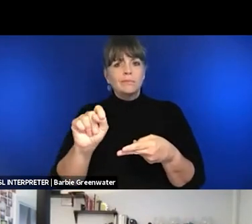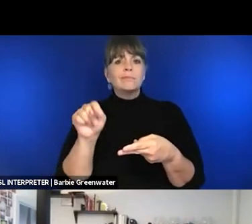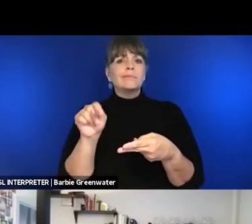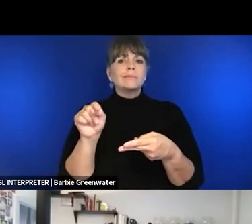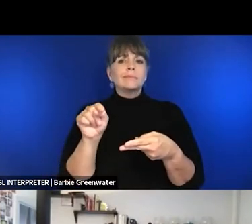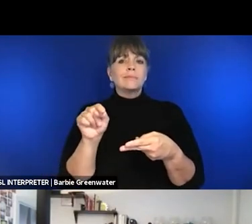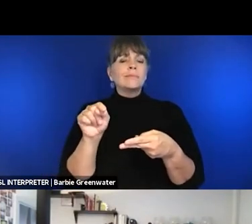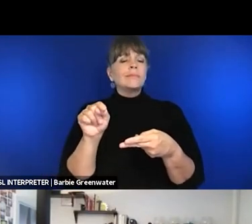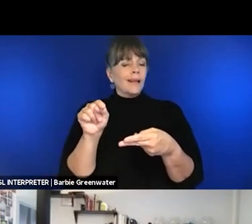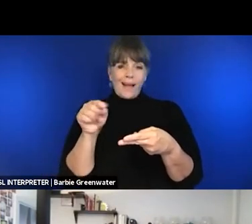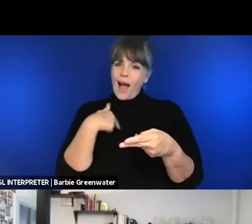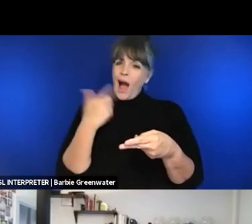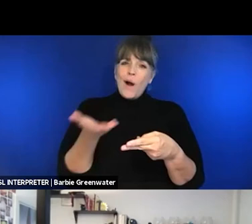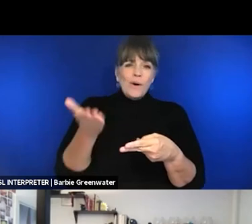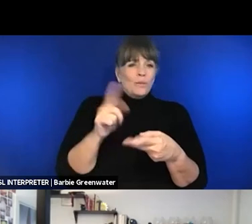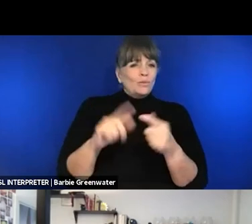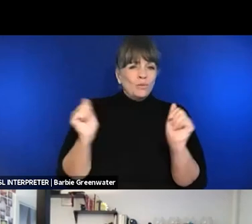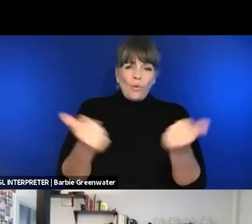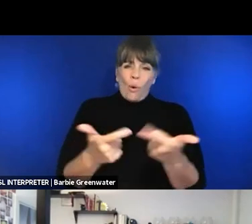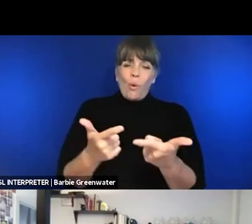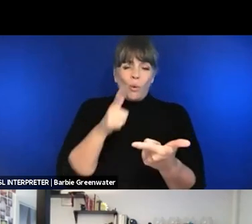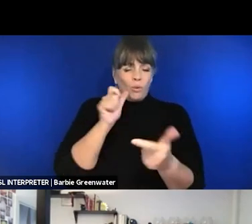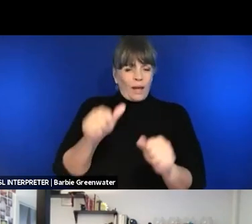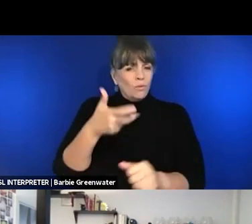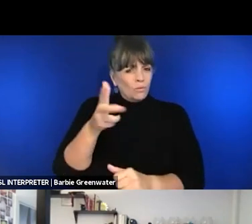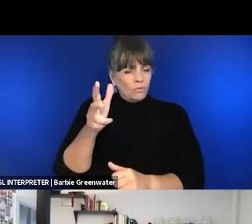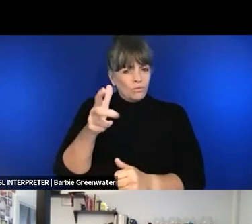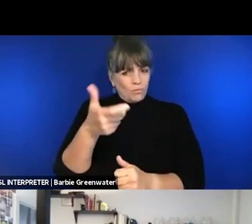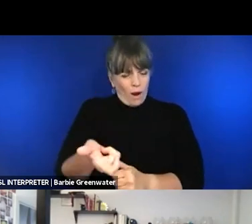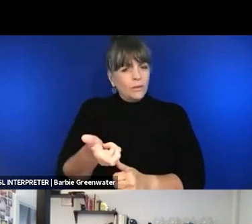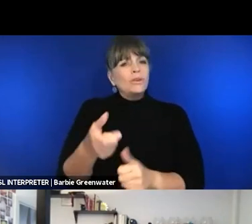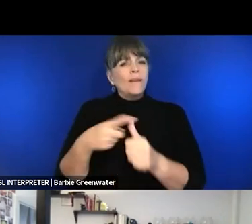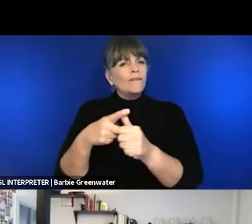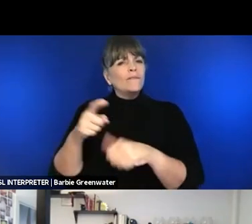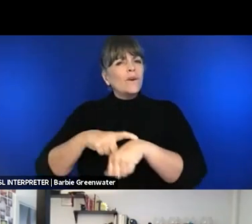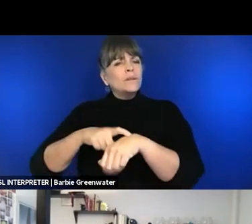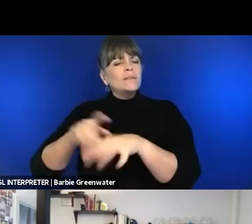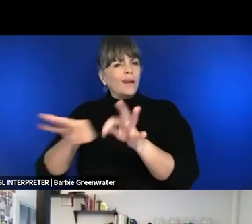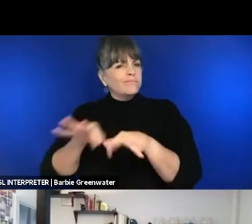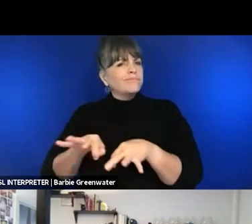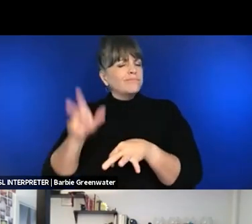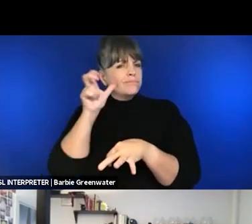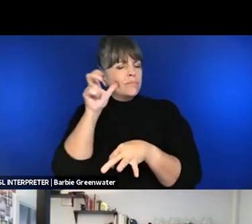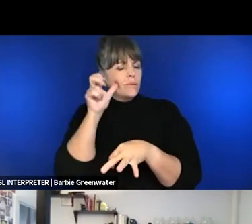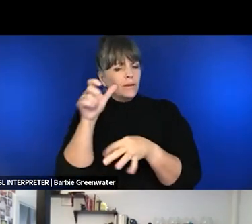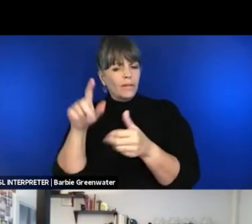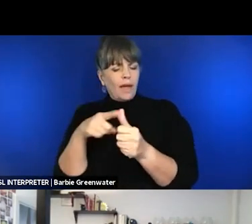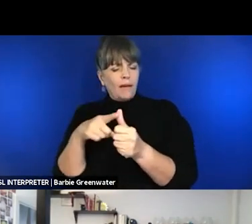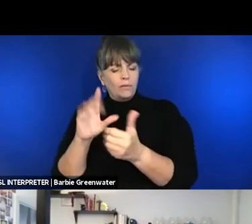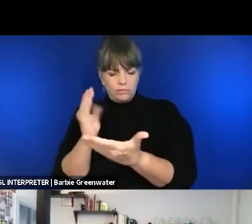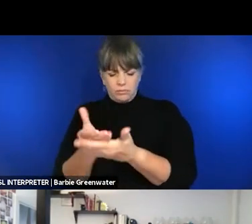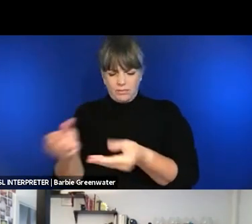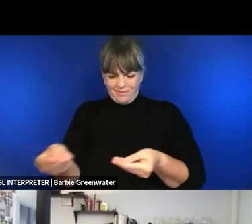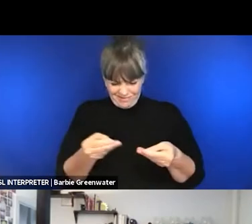to anybody who can watch it. And when we received basically the first set of audio description for